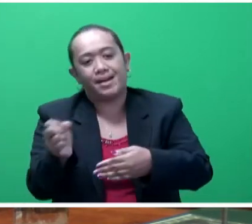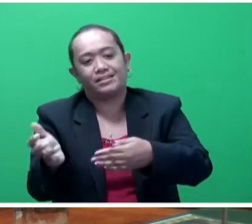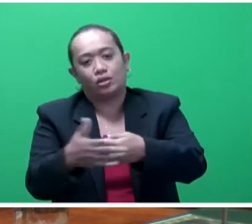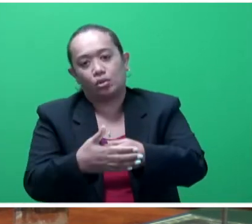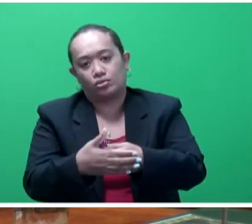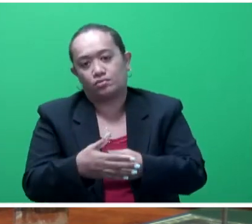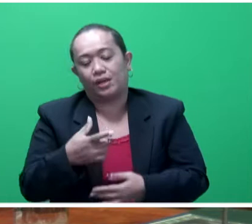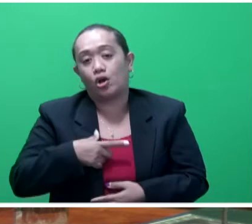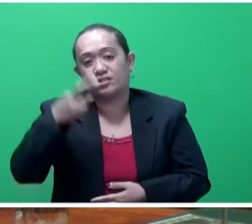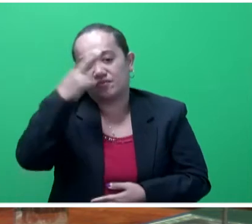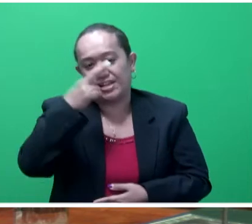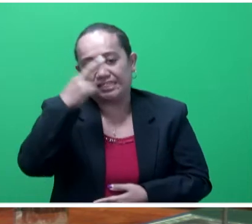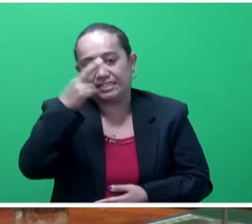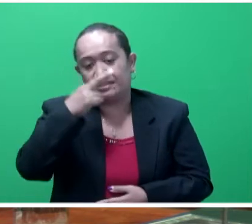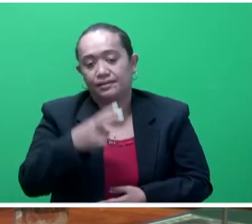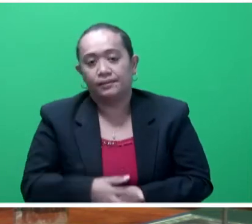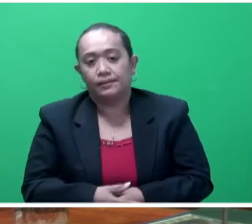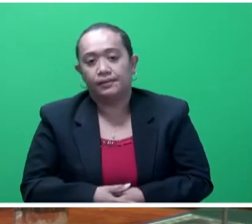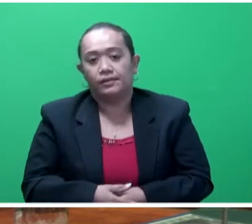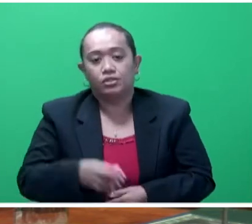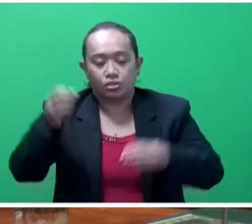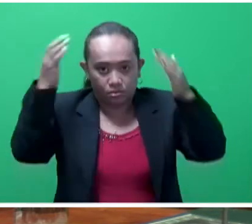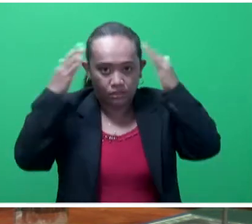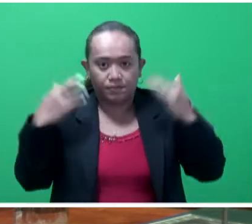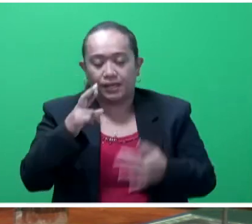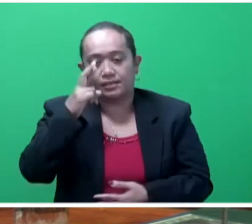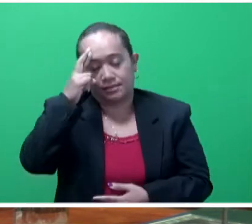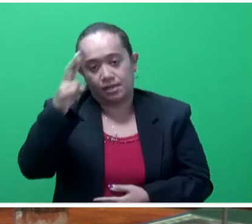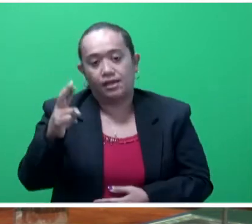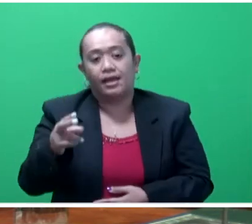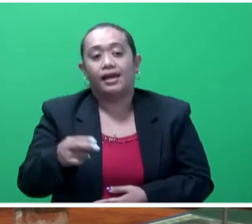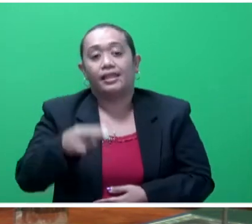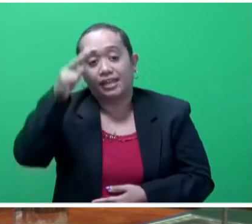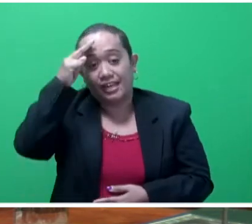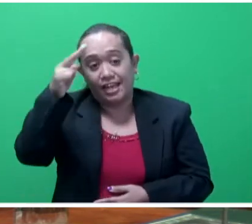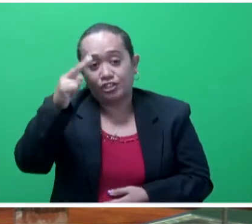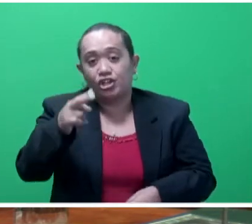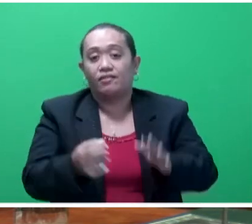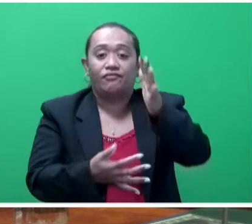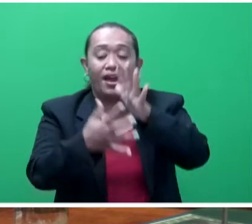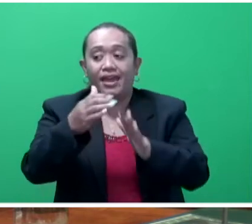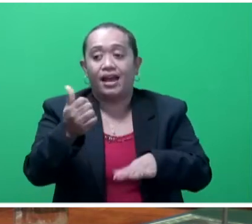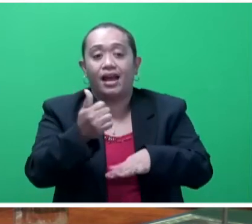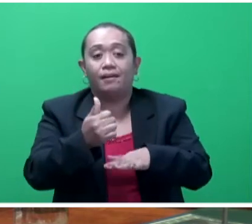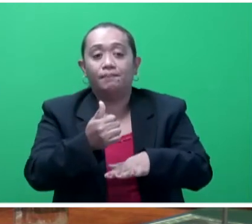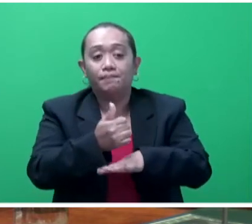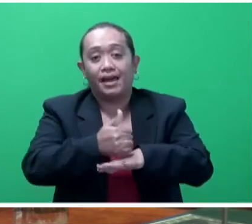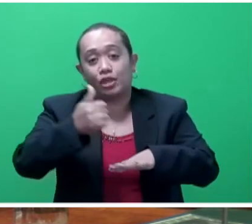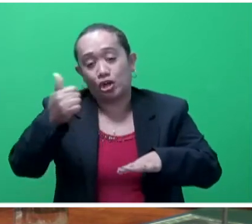posed. Mr. Speaker, sir, the National Fire Authority did consider renovating the